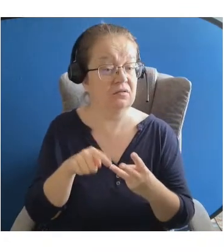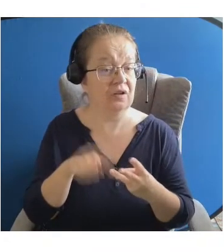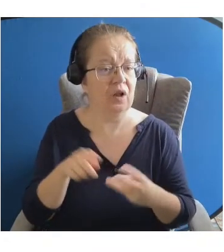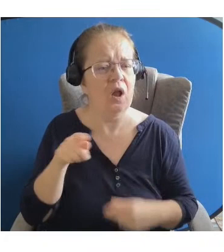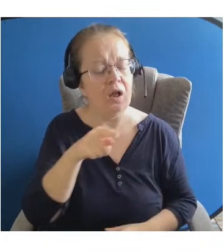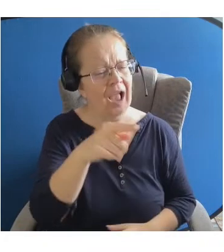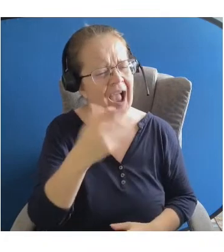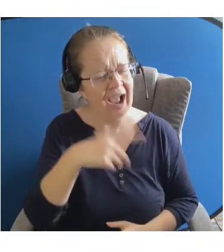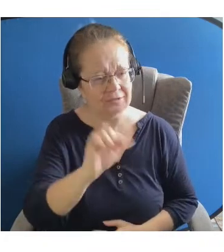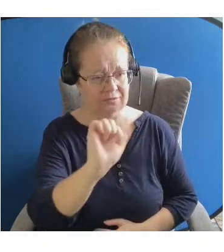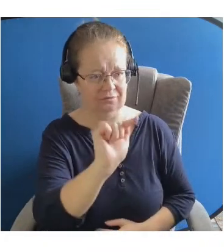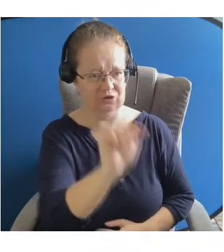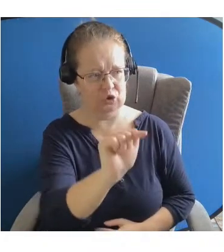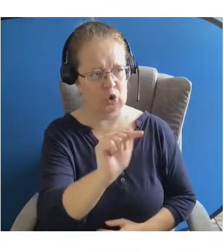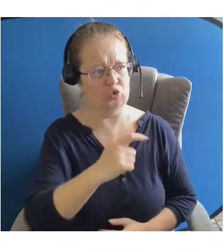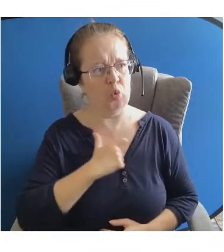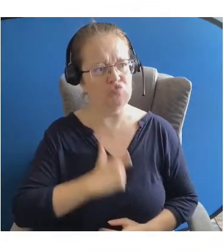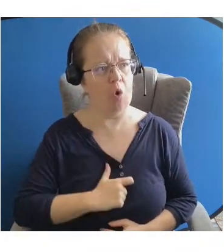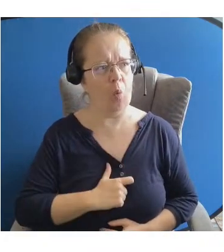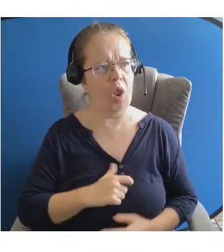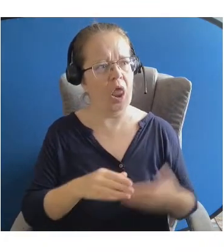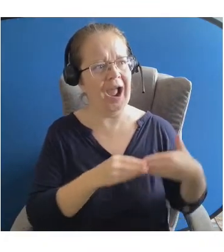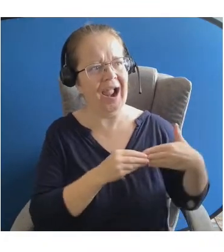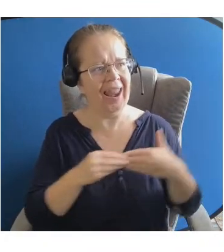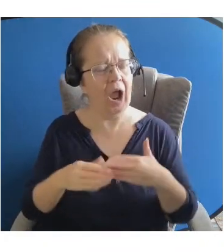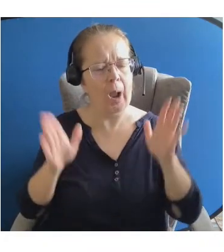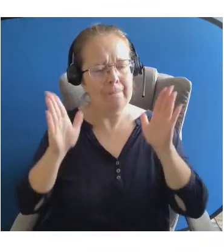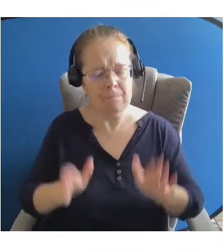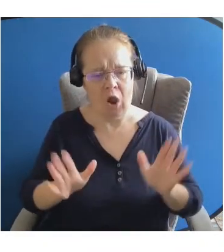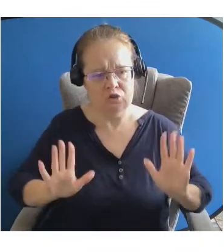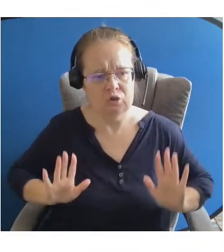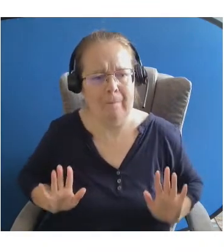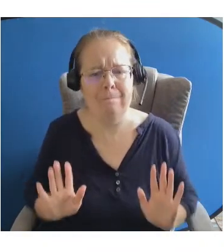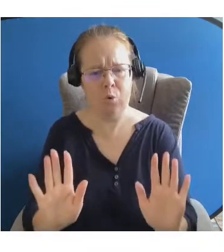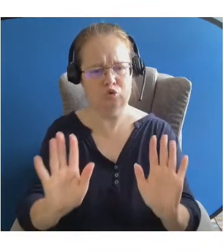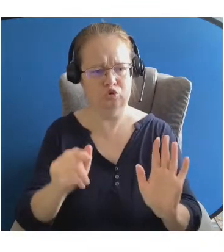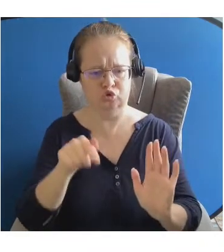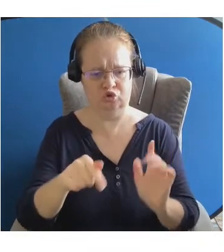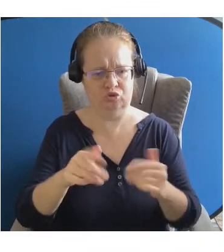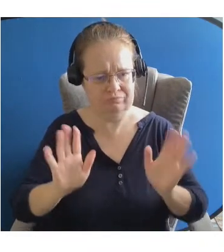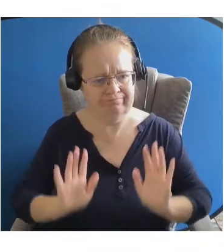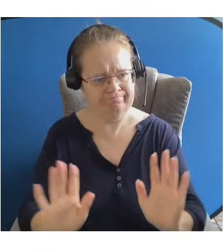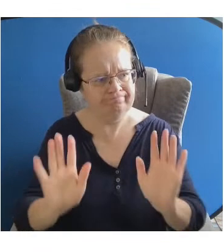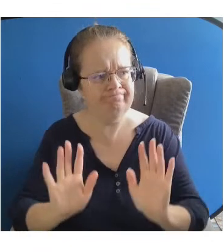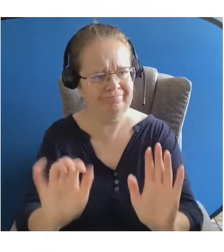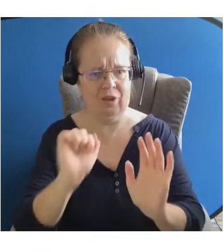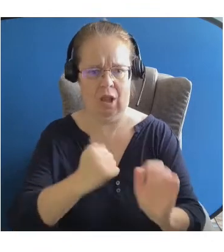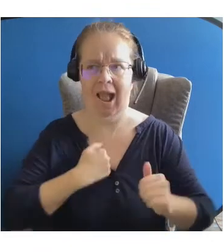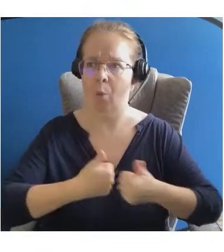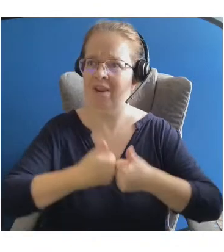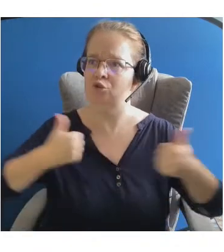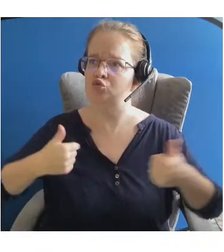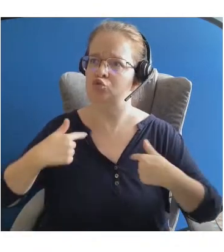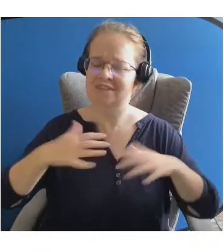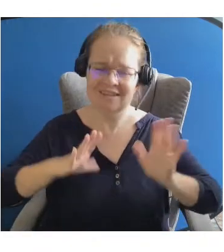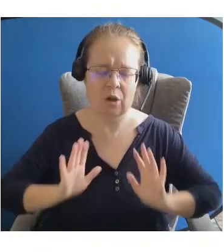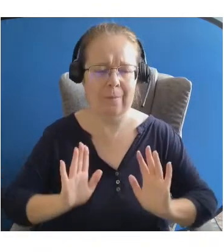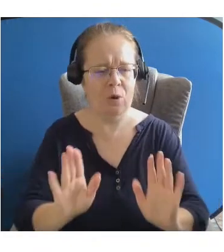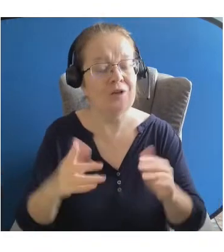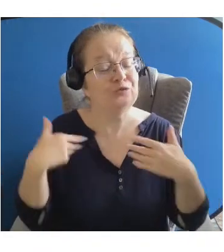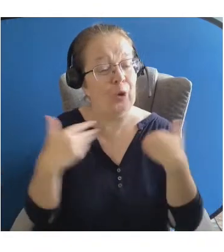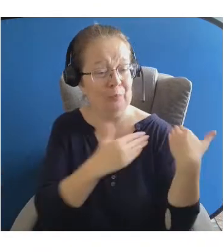you think leaders have in driving this agenda forward within their industries? So over to